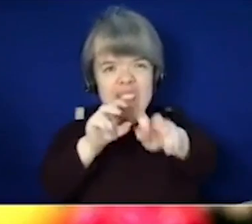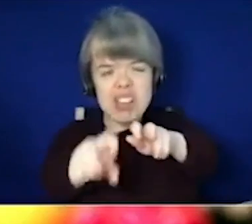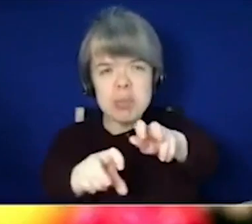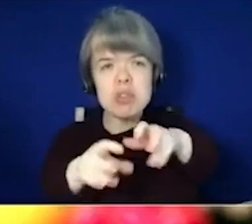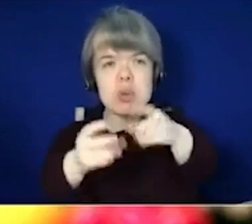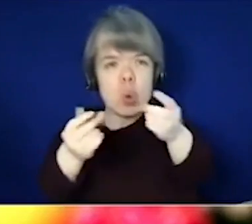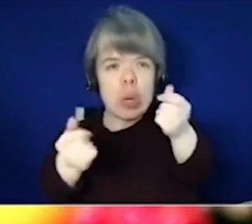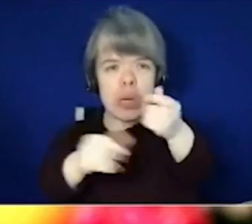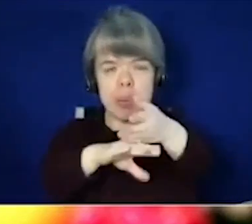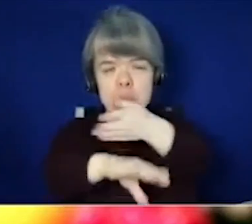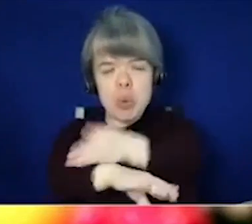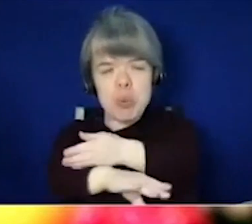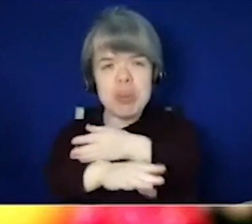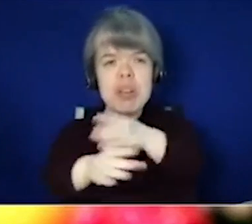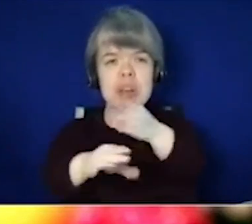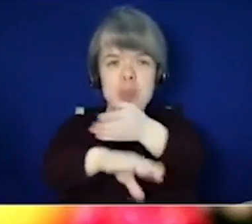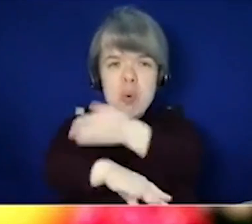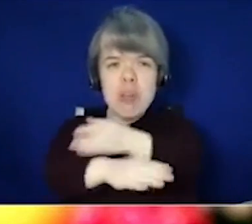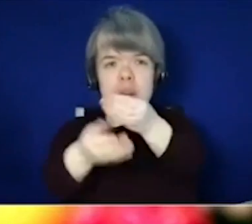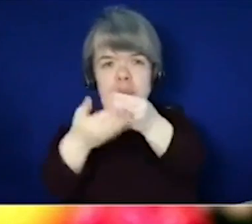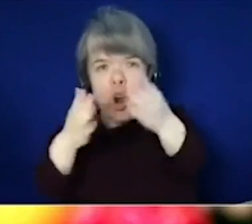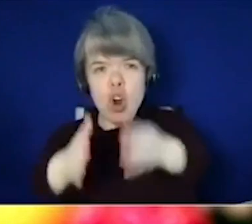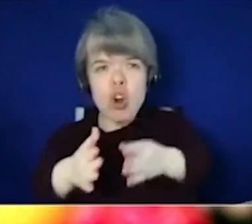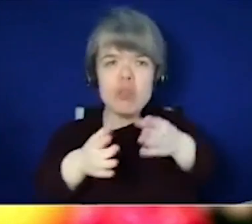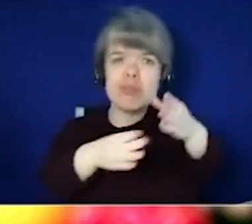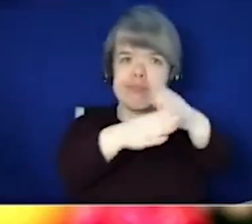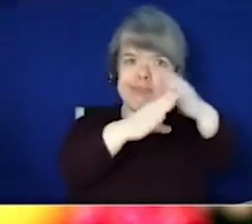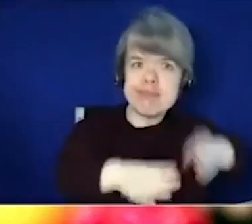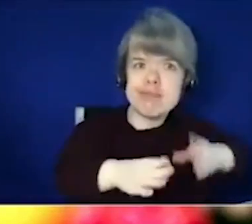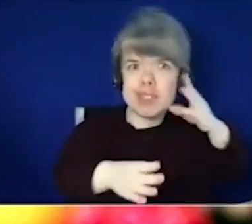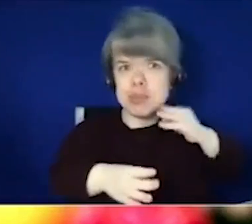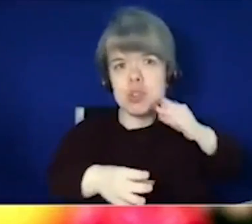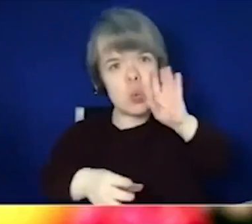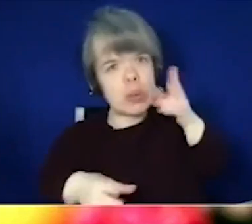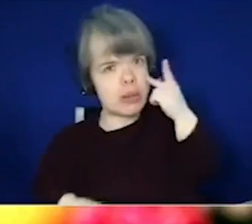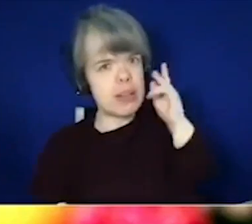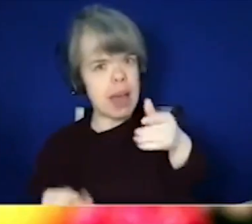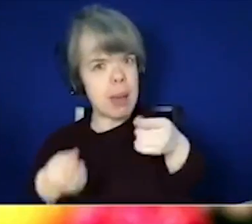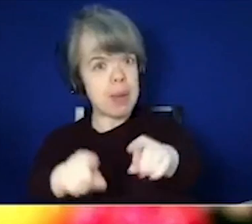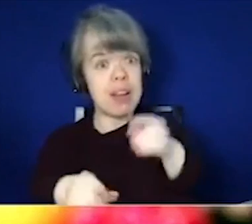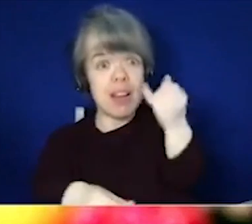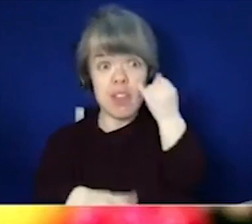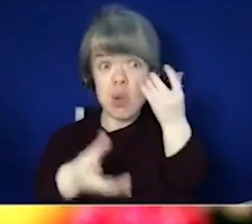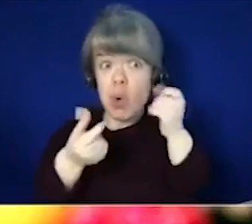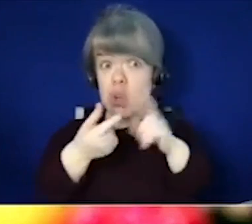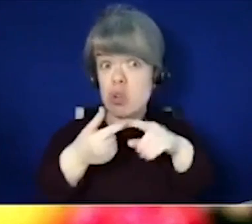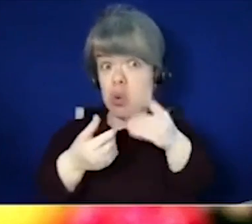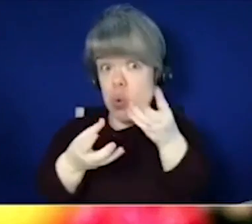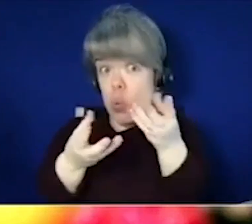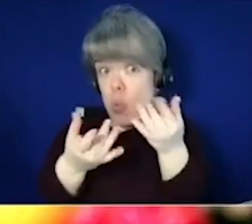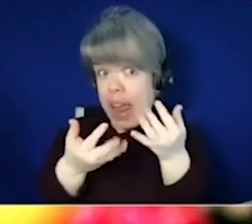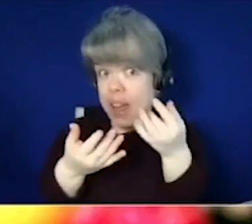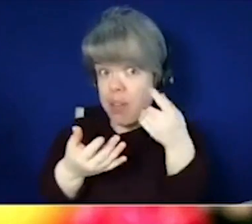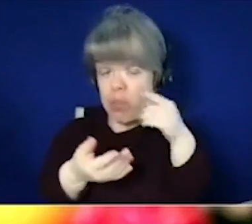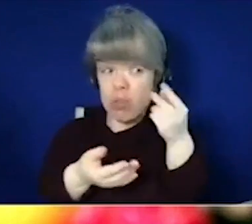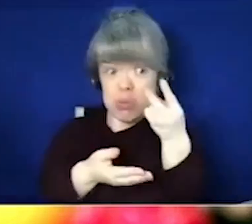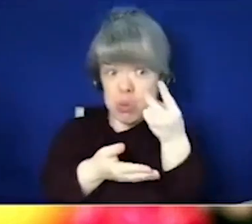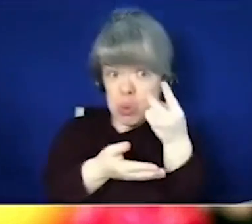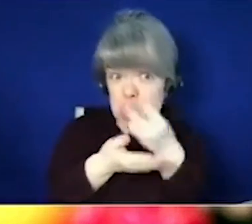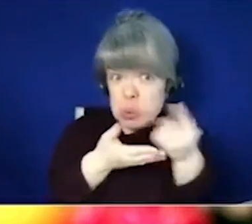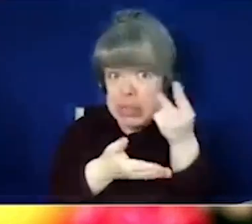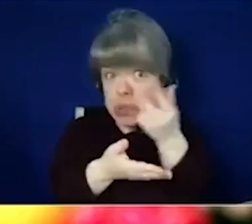sitting down with Starbucks talking about what they believe the partners that they represent want. And then